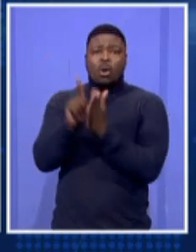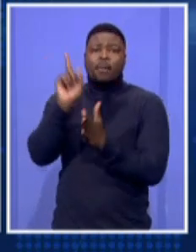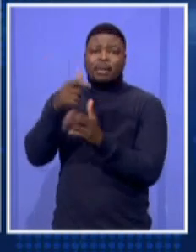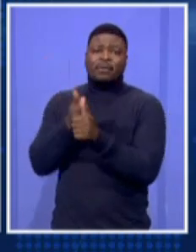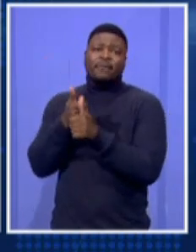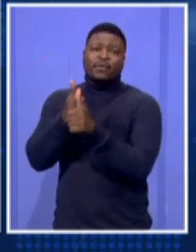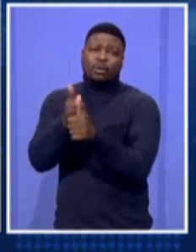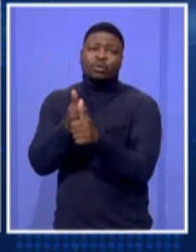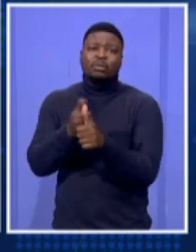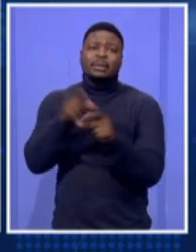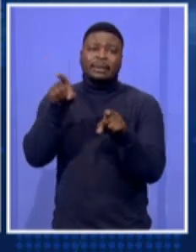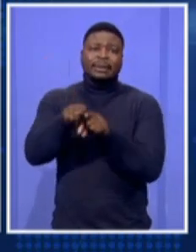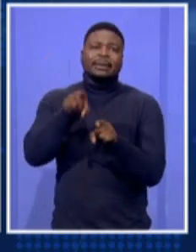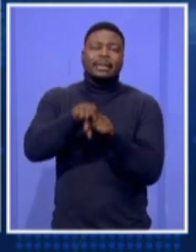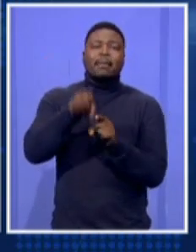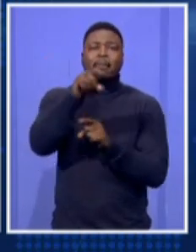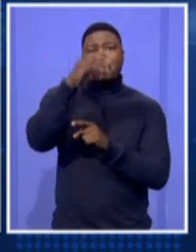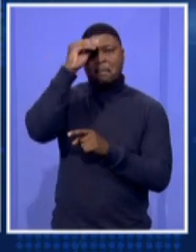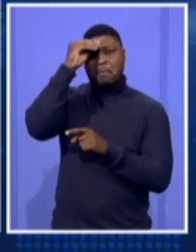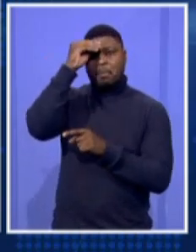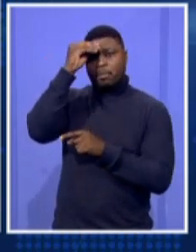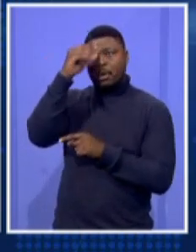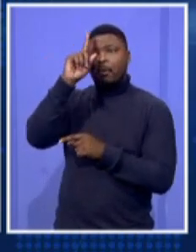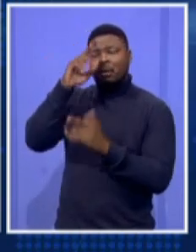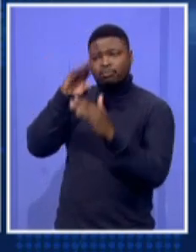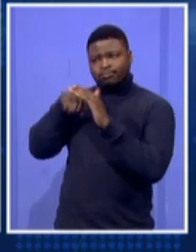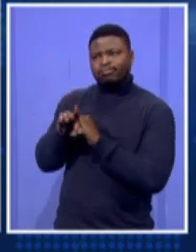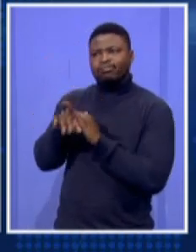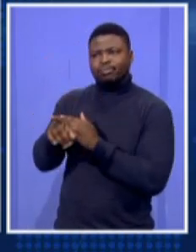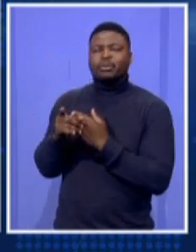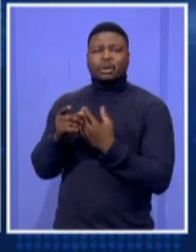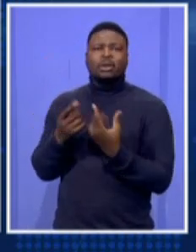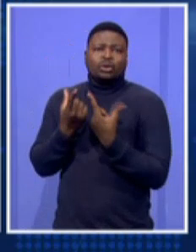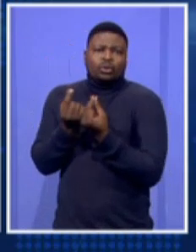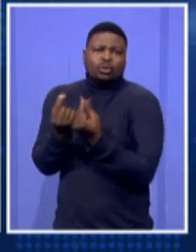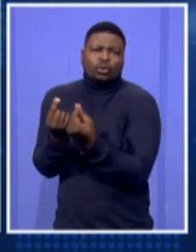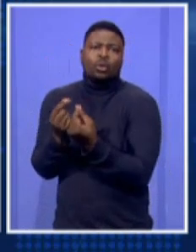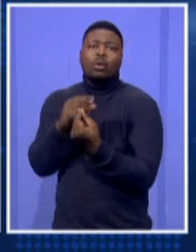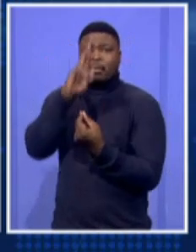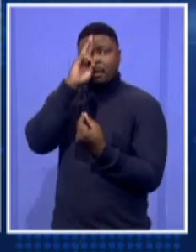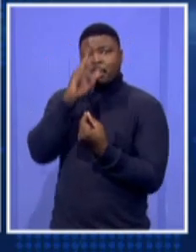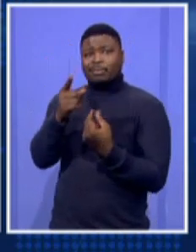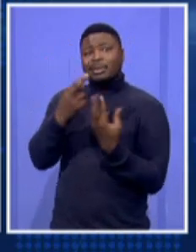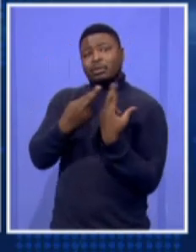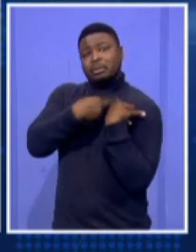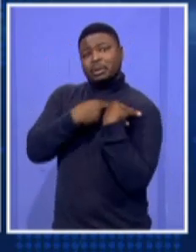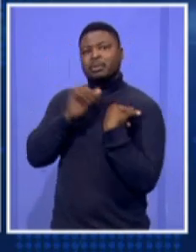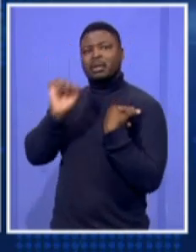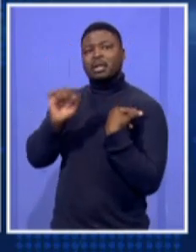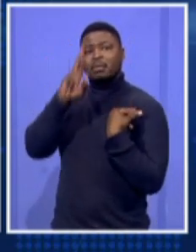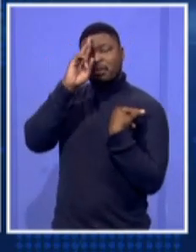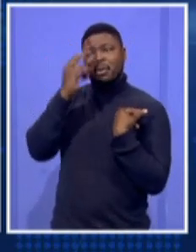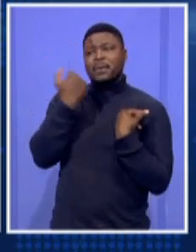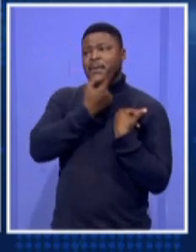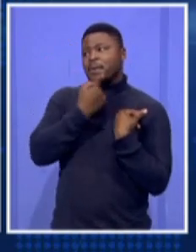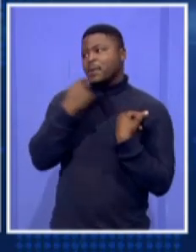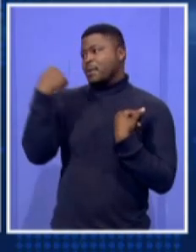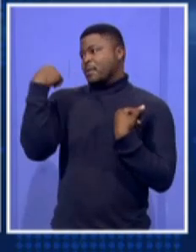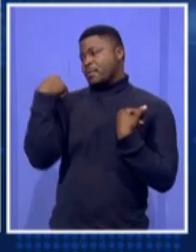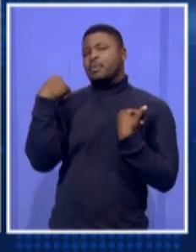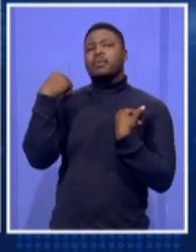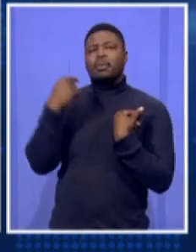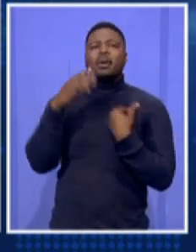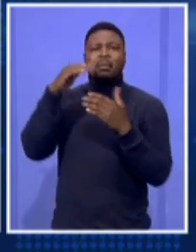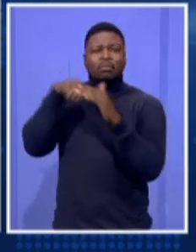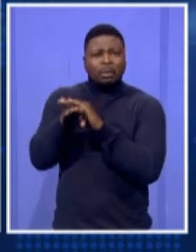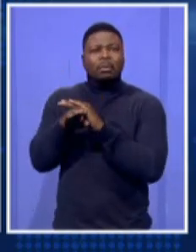agencies must be given space to do their work. And you would have seen in the last few days, they've upped the number of operations in